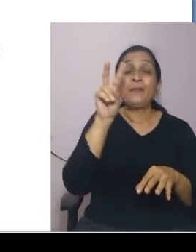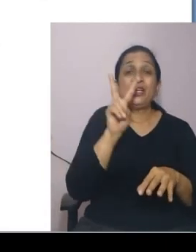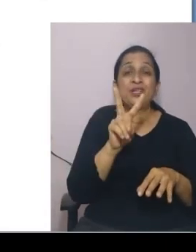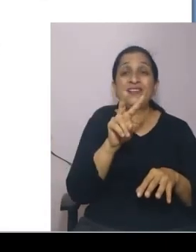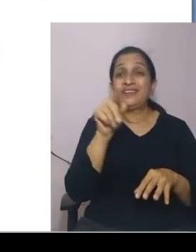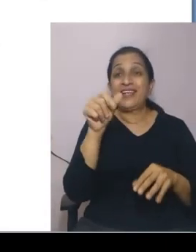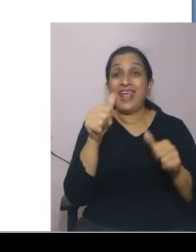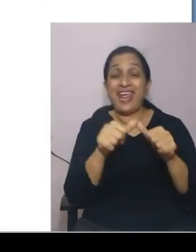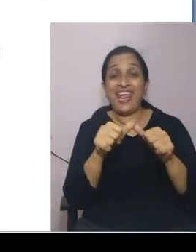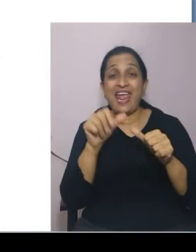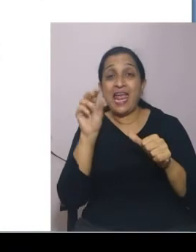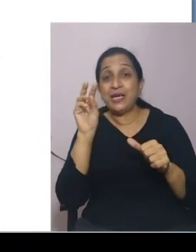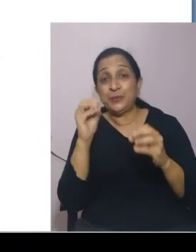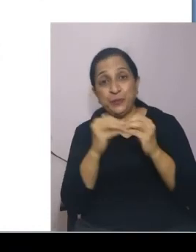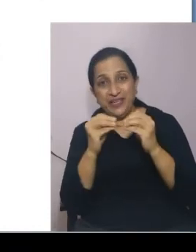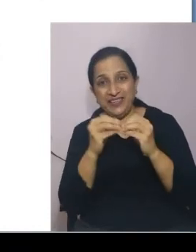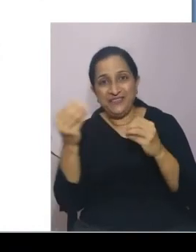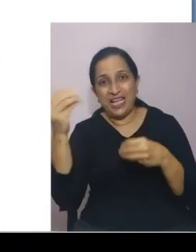okay.